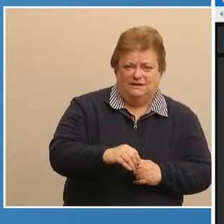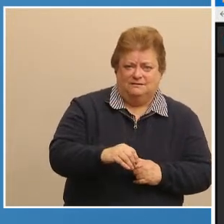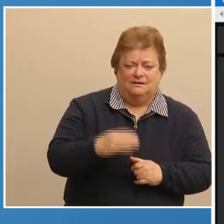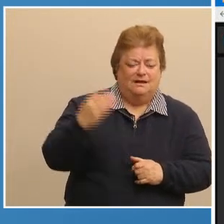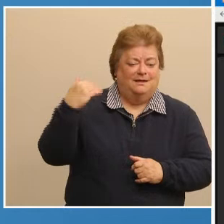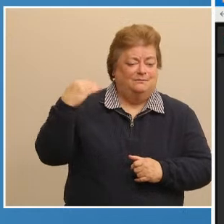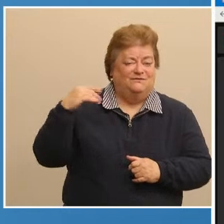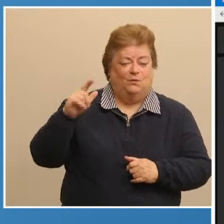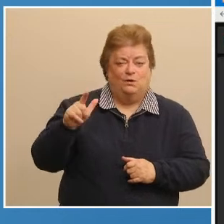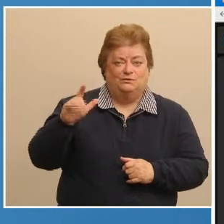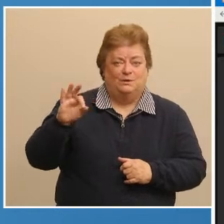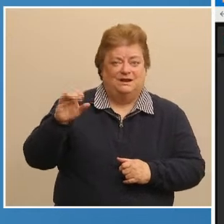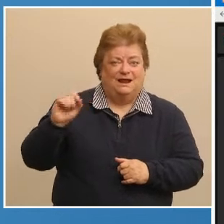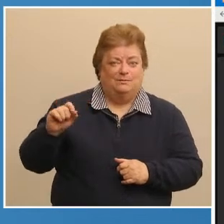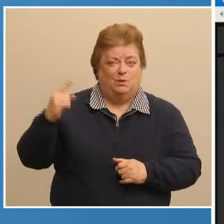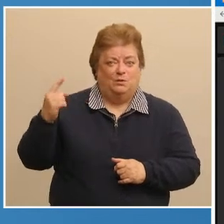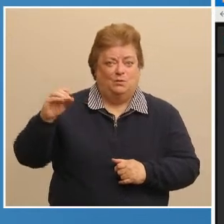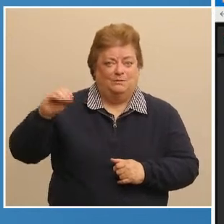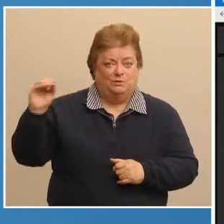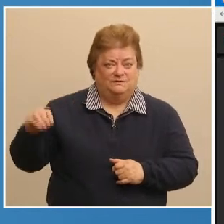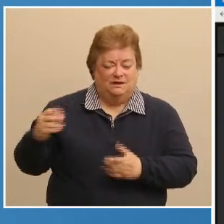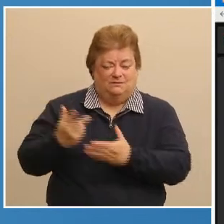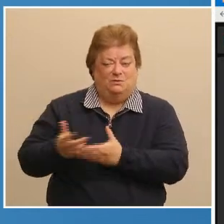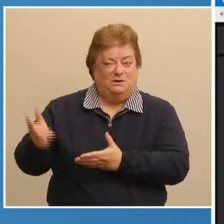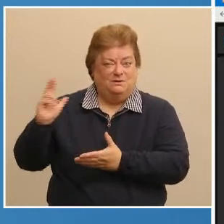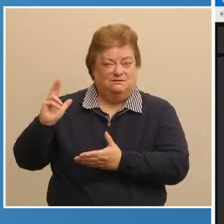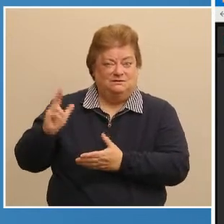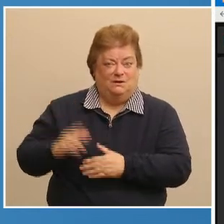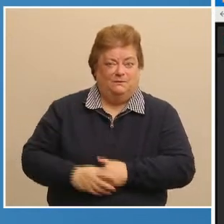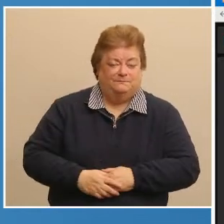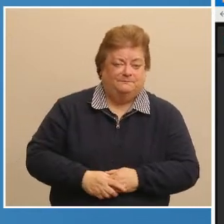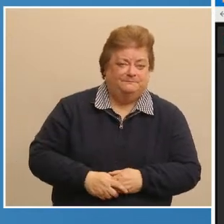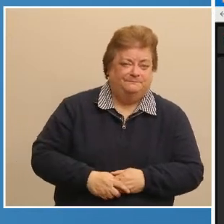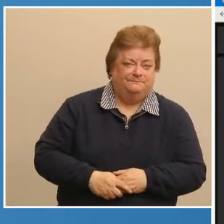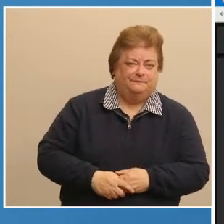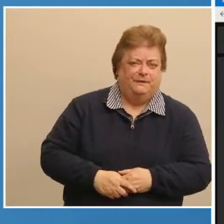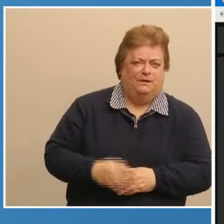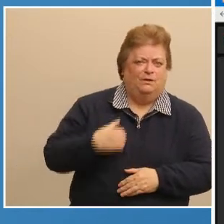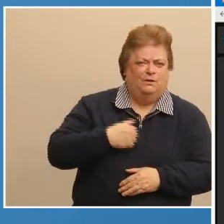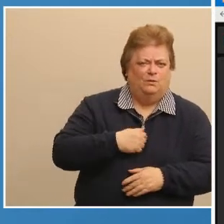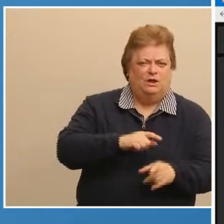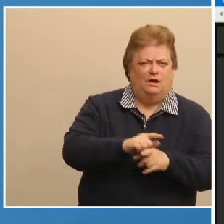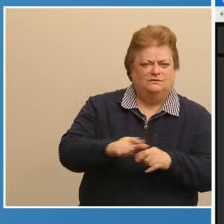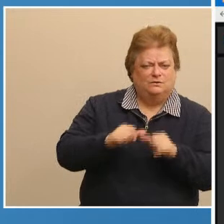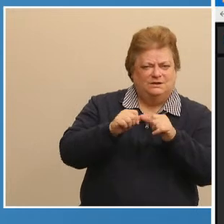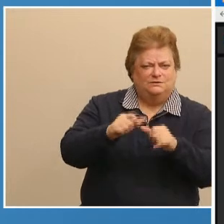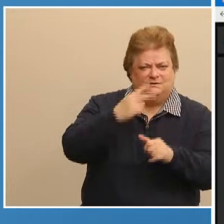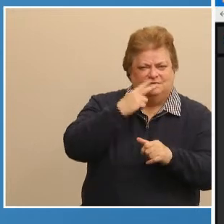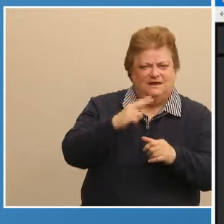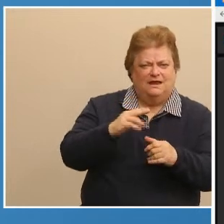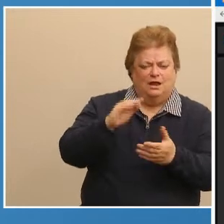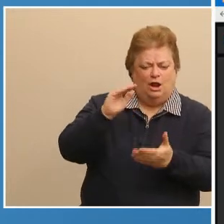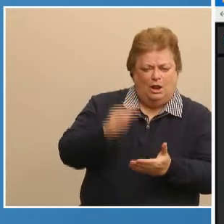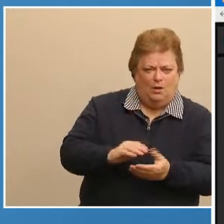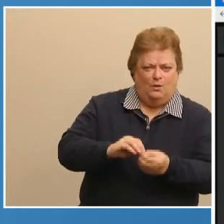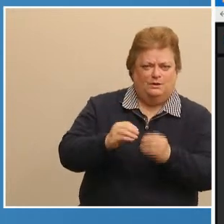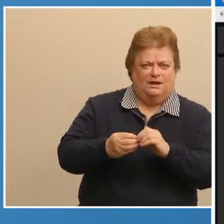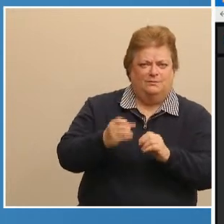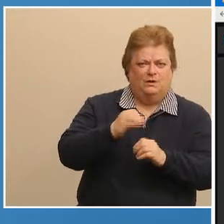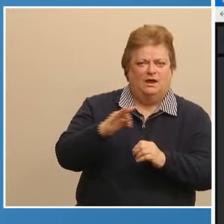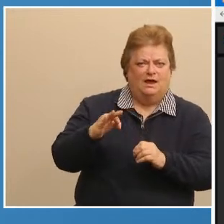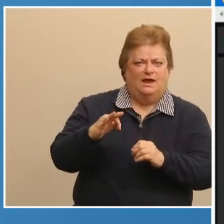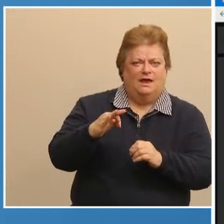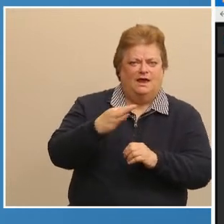from 29.1% just 3 weeks ago. And we are also continuing to see a lower number of